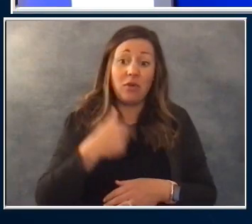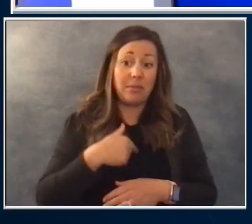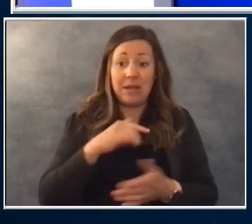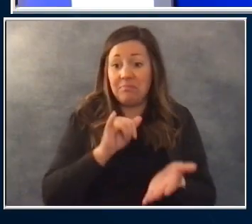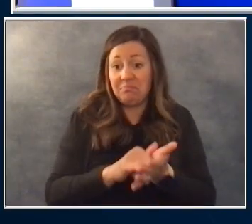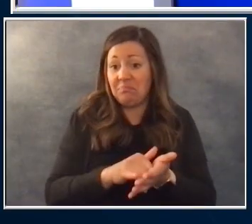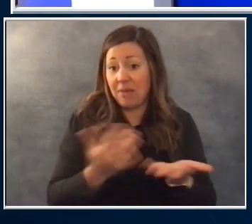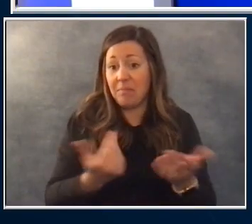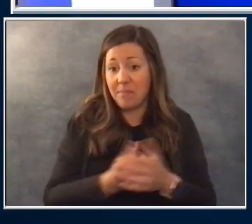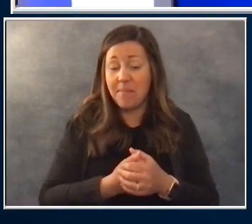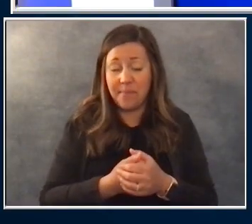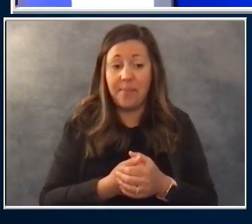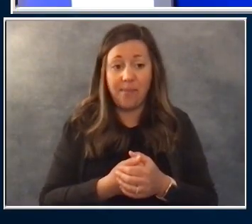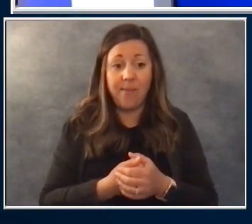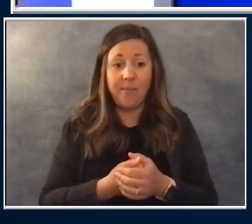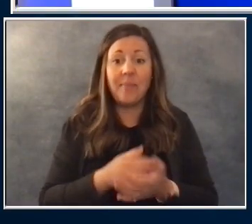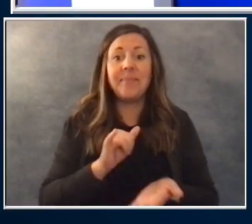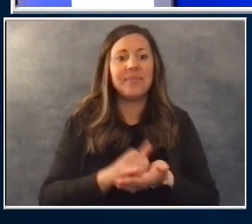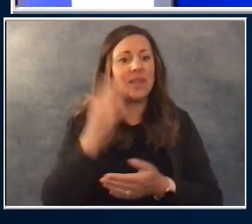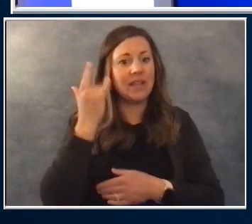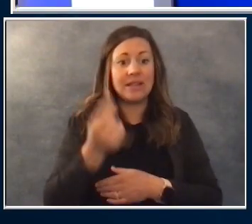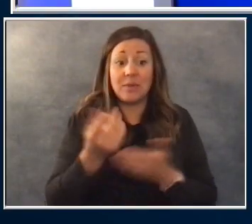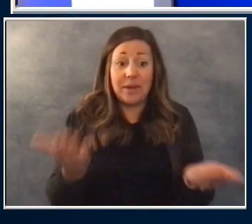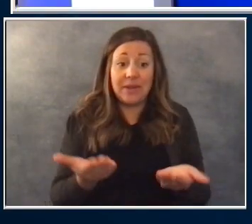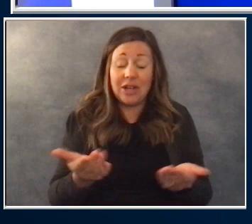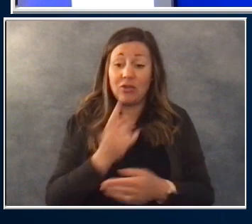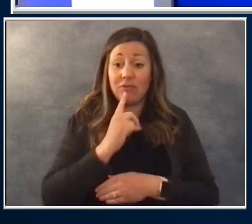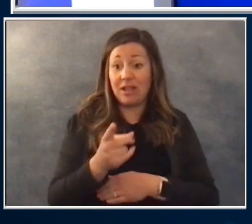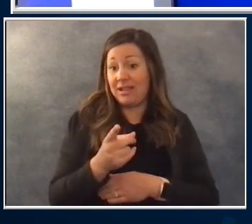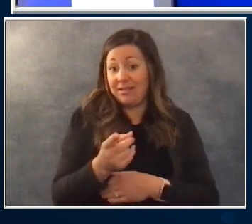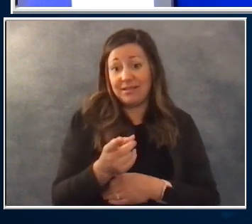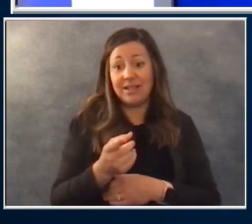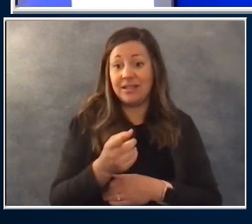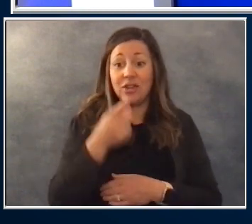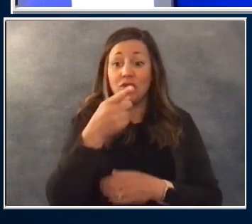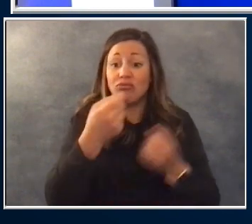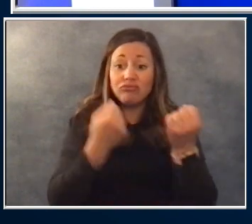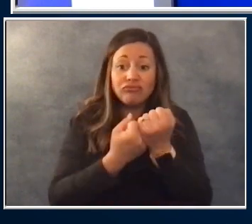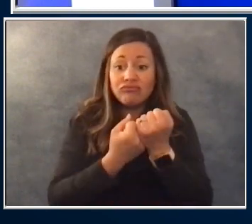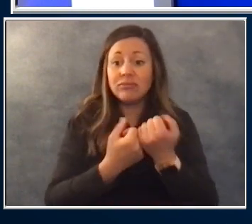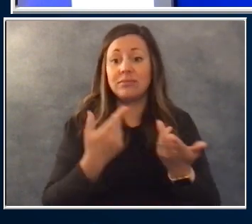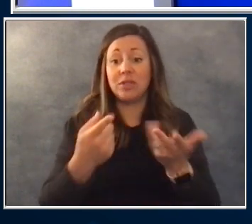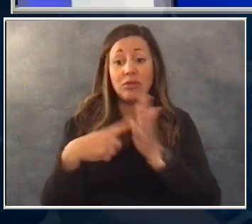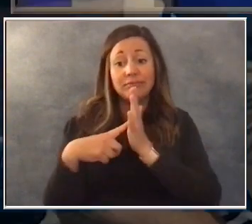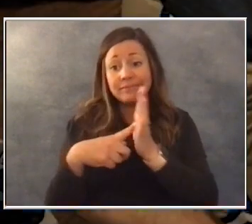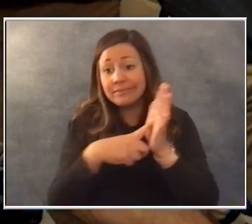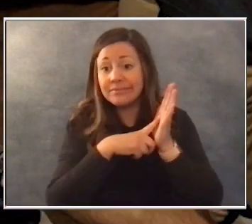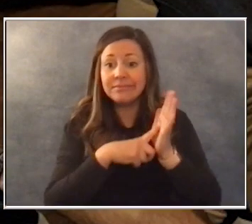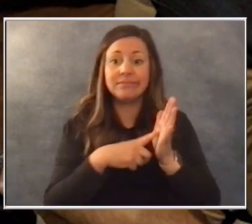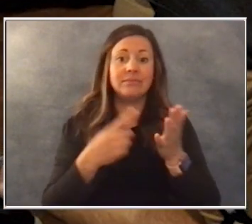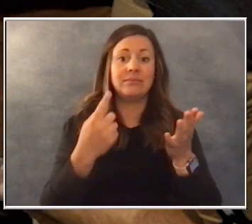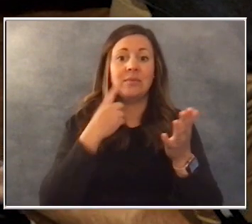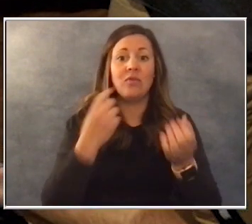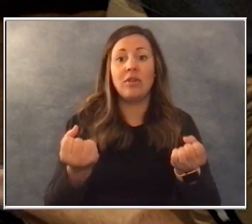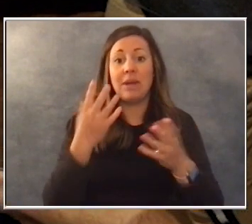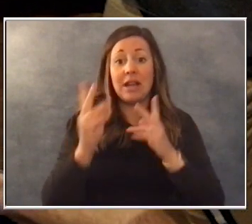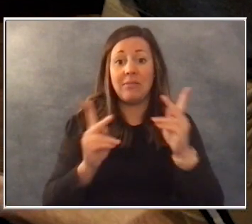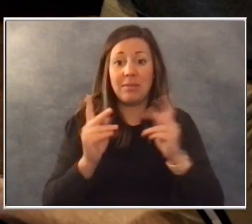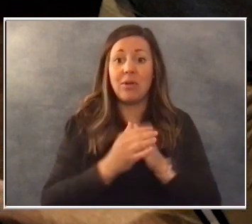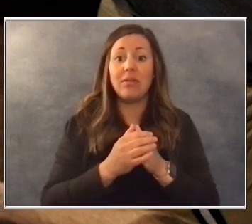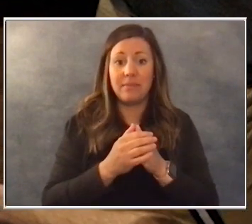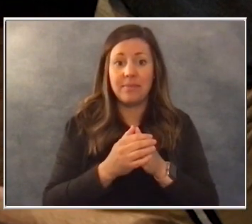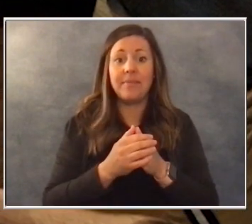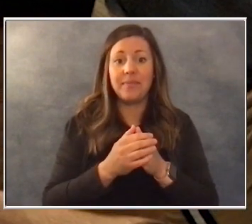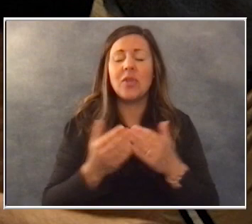is. And that's why you're here. I mean, to be that face, because you could be the face of thousands. But we're trying to change all that. So we have some